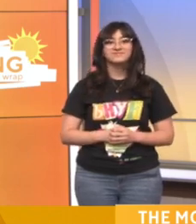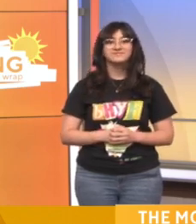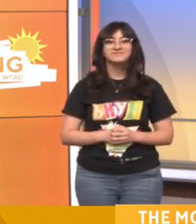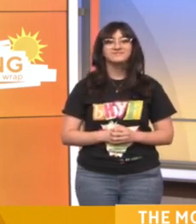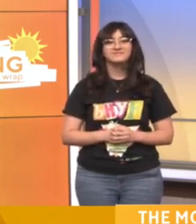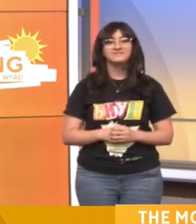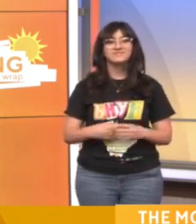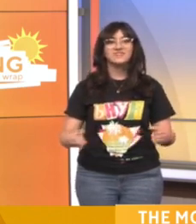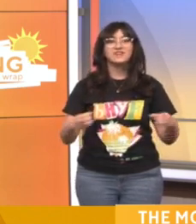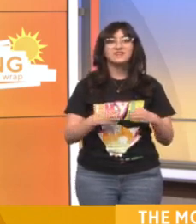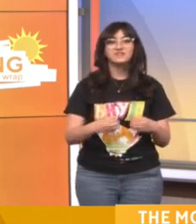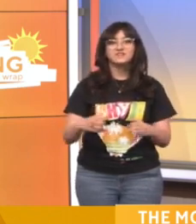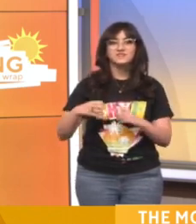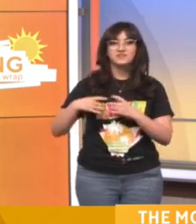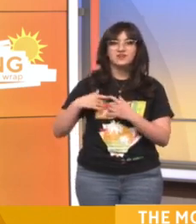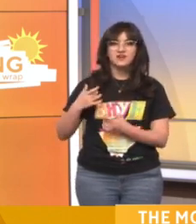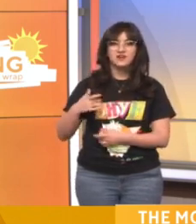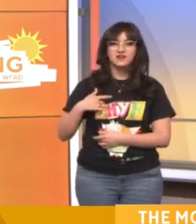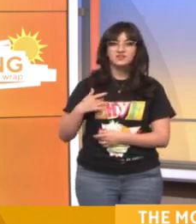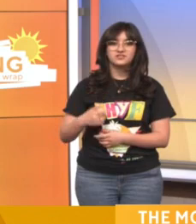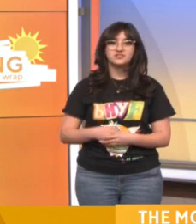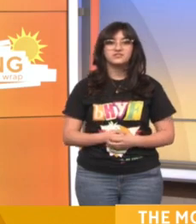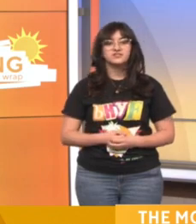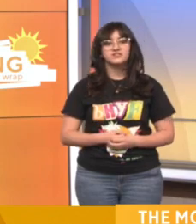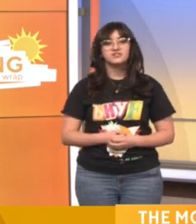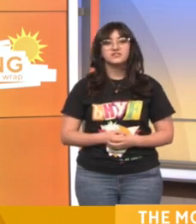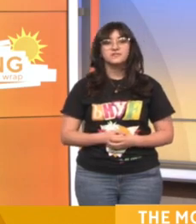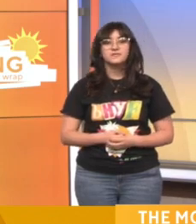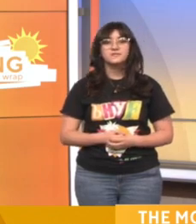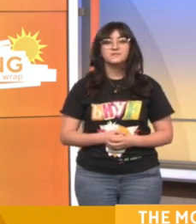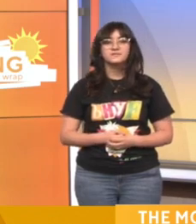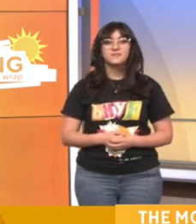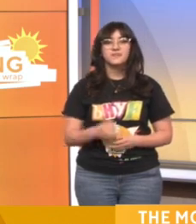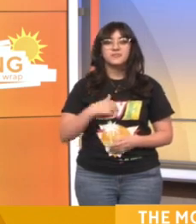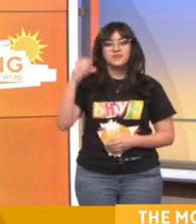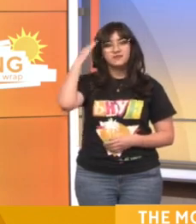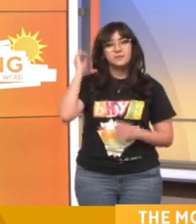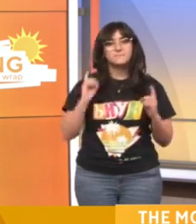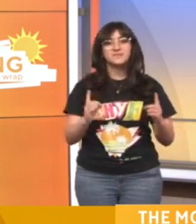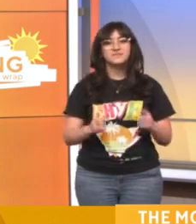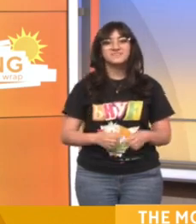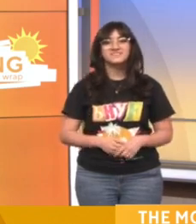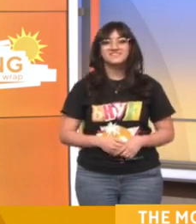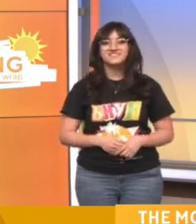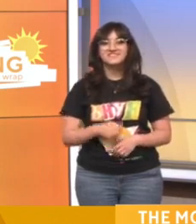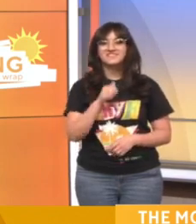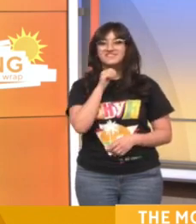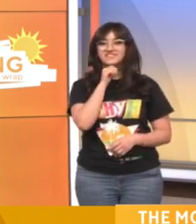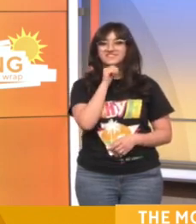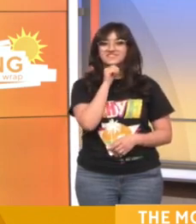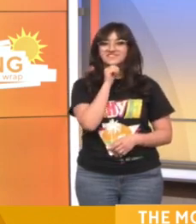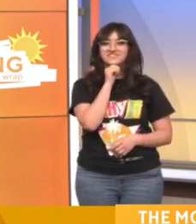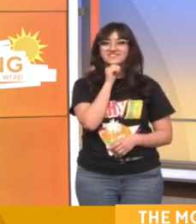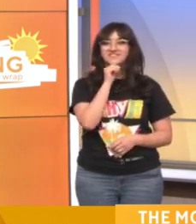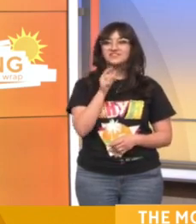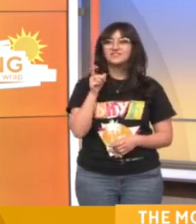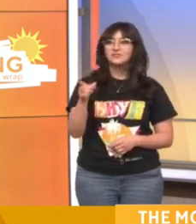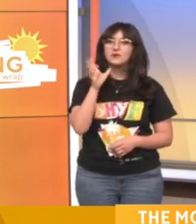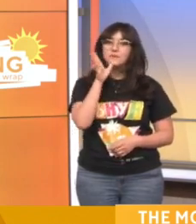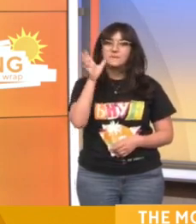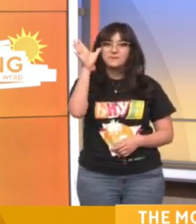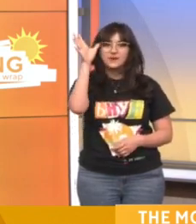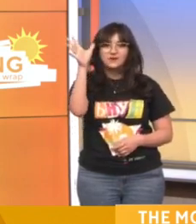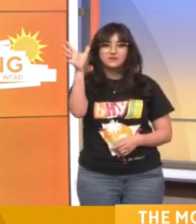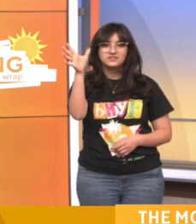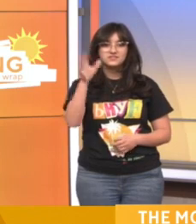close to our hearts. You know, your families. I meet so many people, not even in y'all's age group, but your parents, who are like, I remember